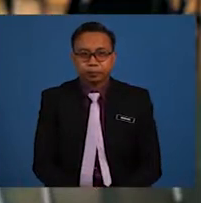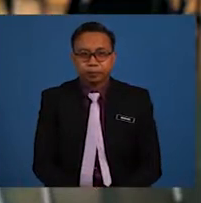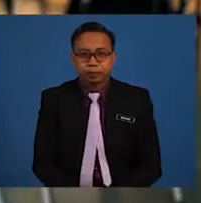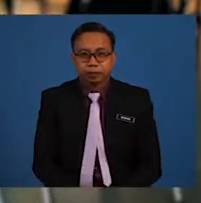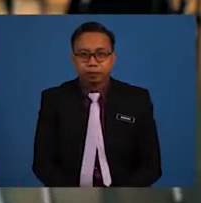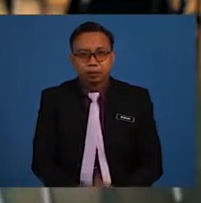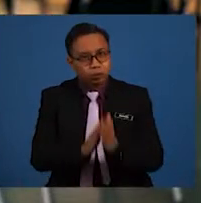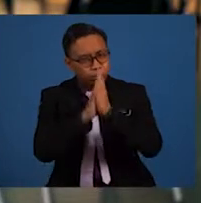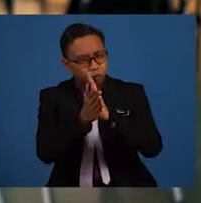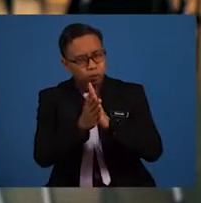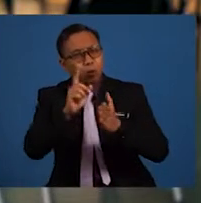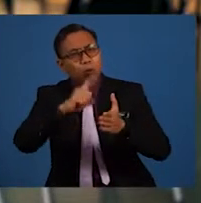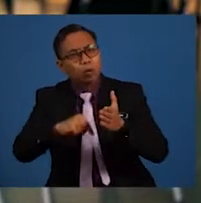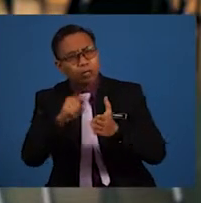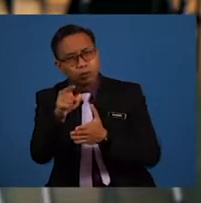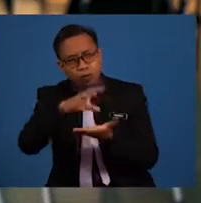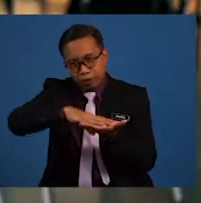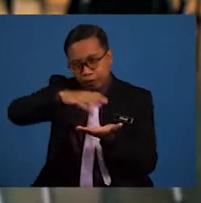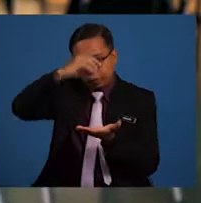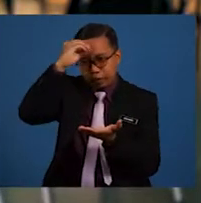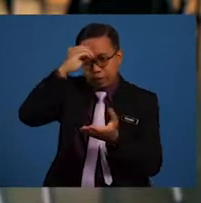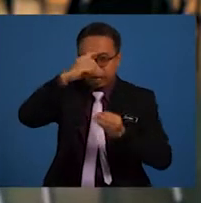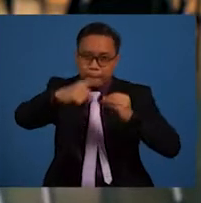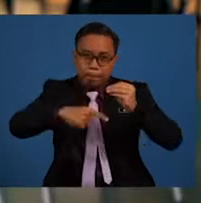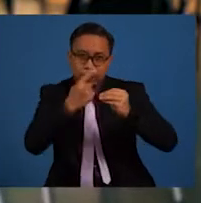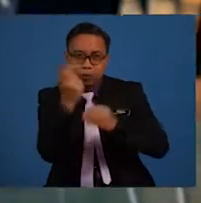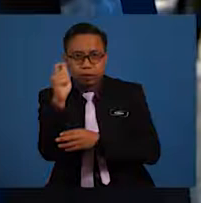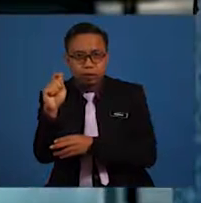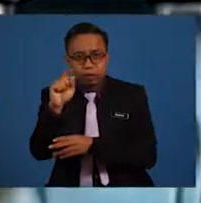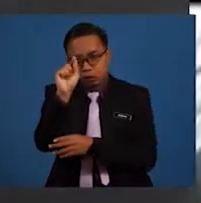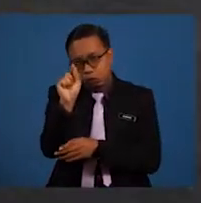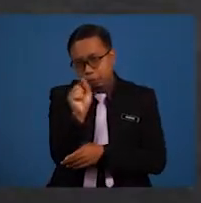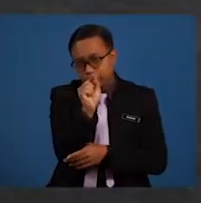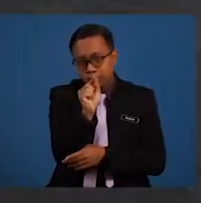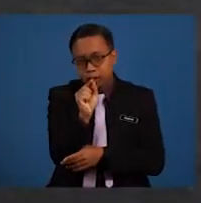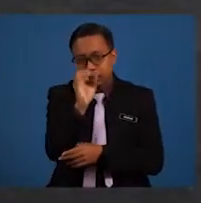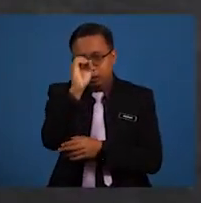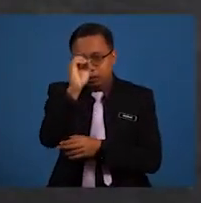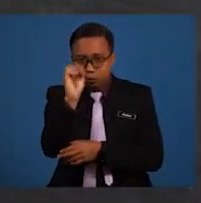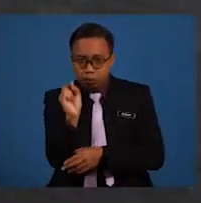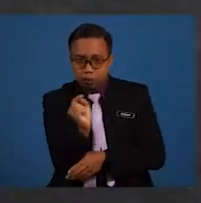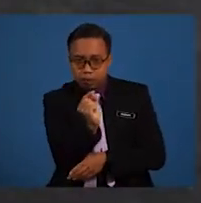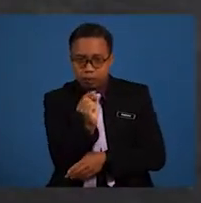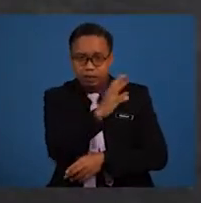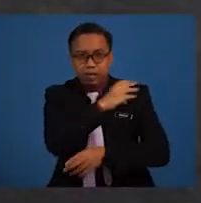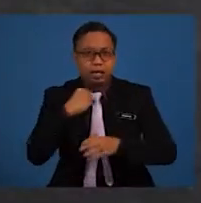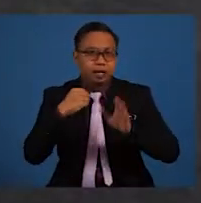So, what have we learnt about the comma, the colon, and the